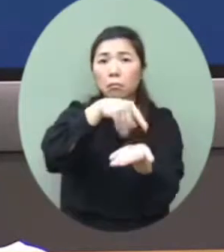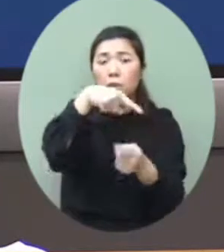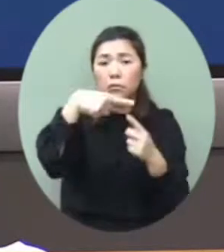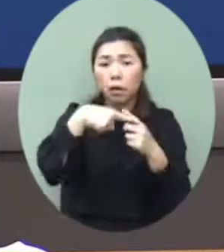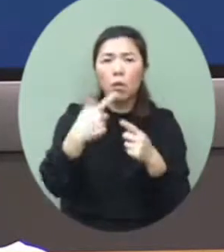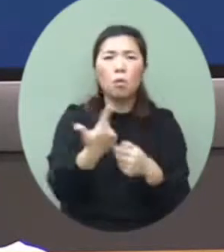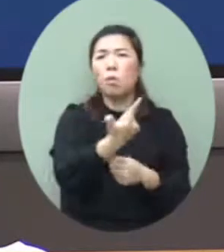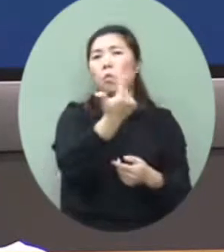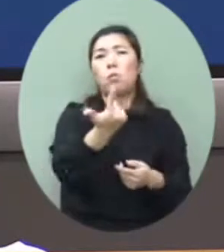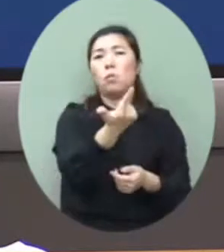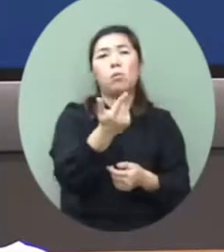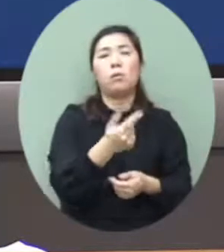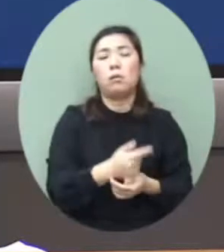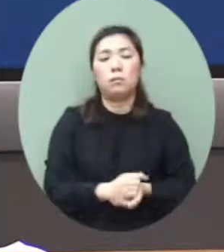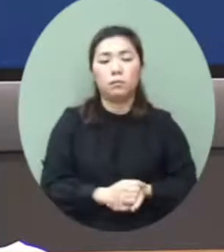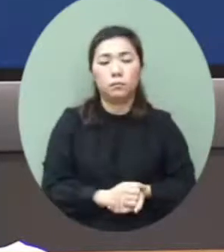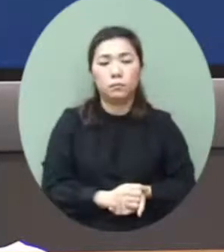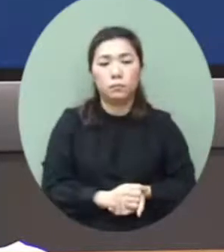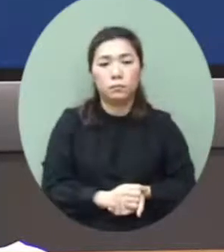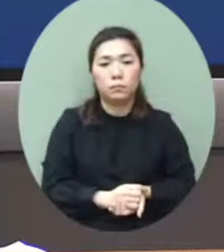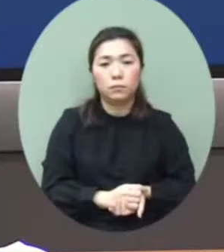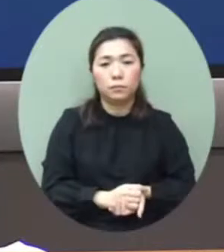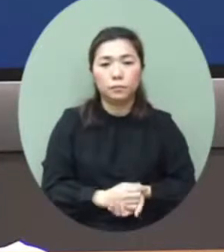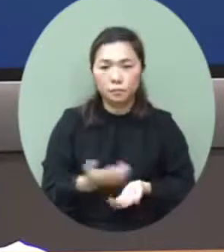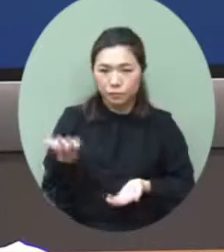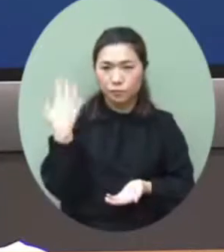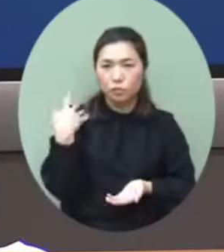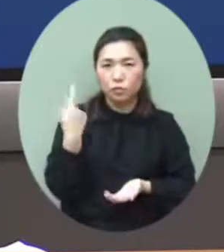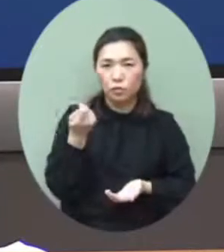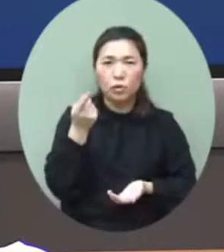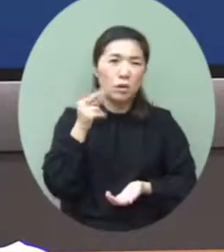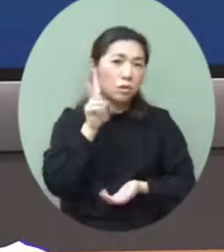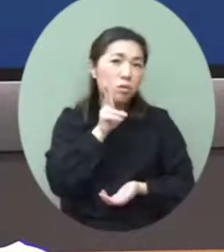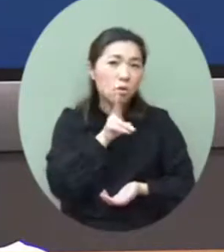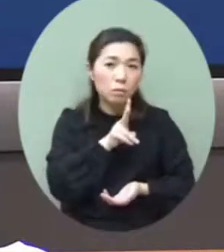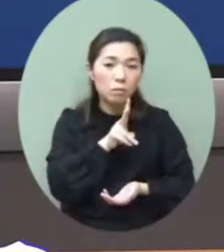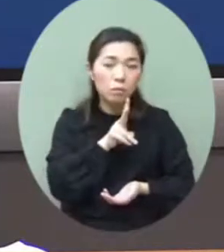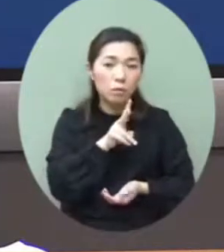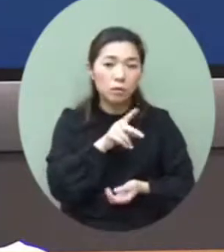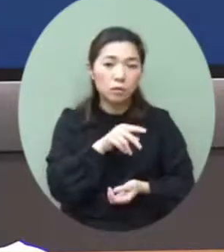And the number of preliminary positive cases detected through each operation